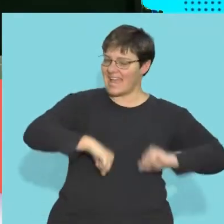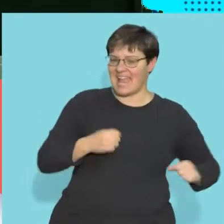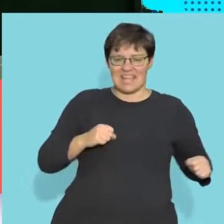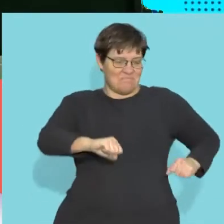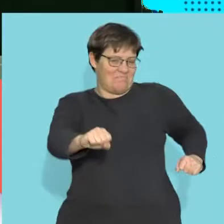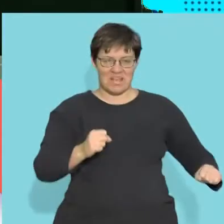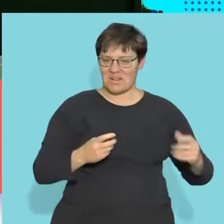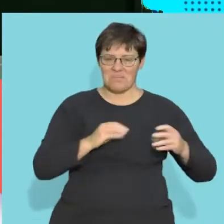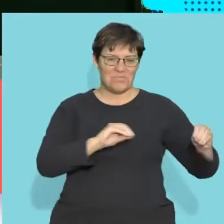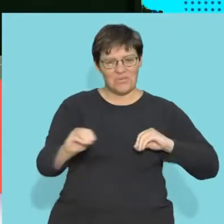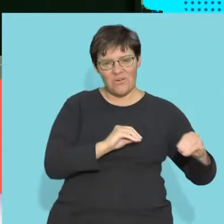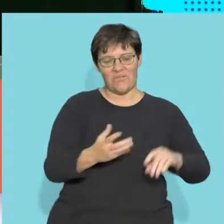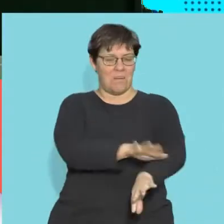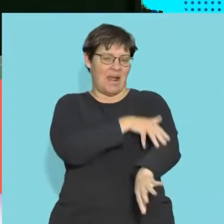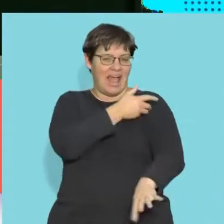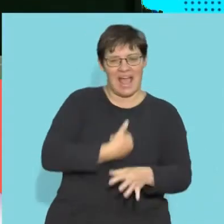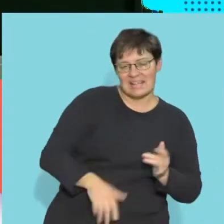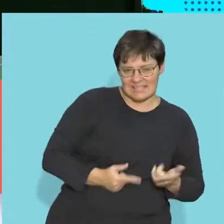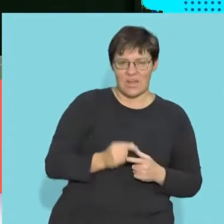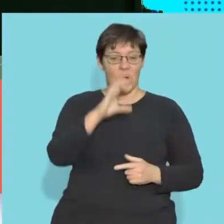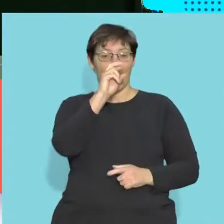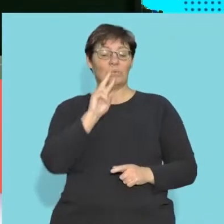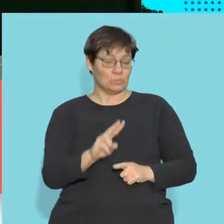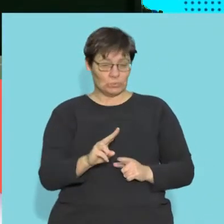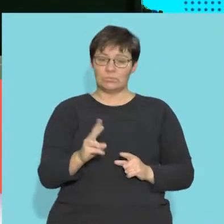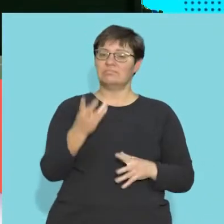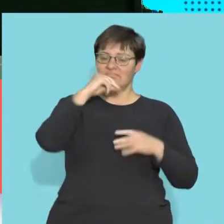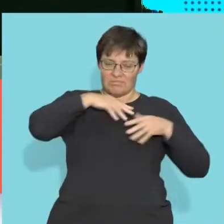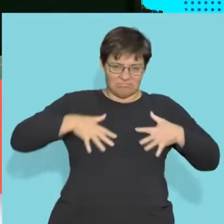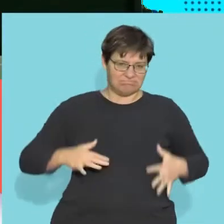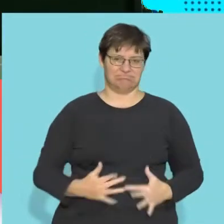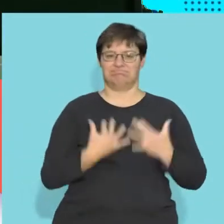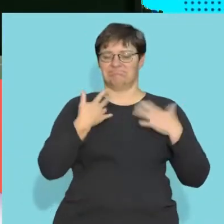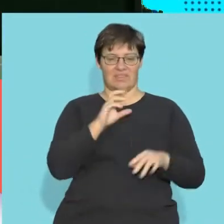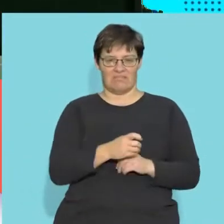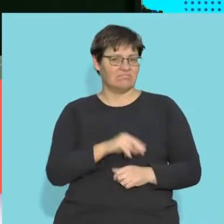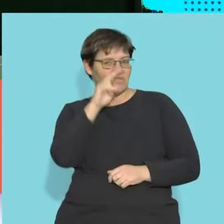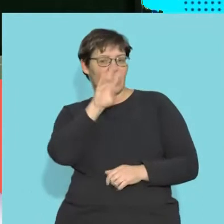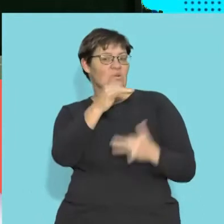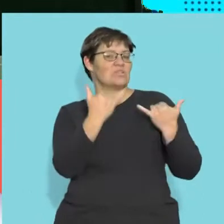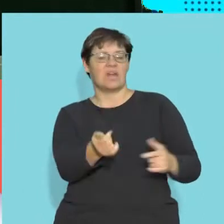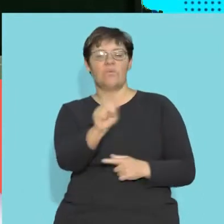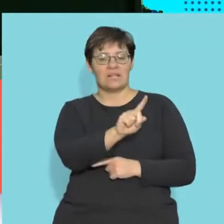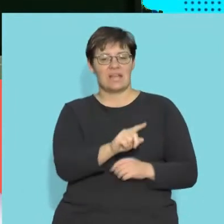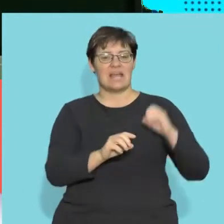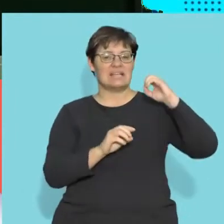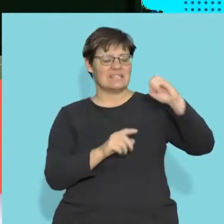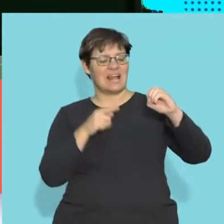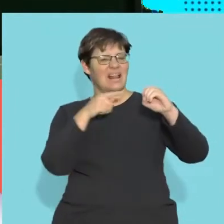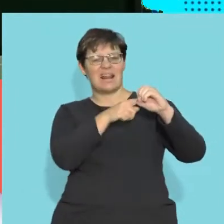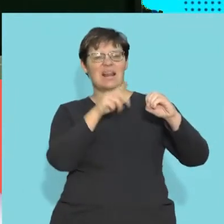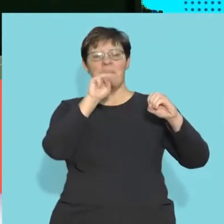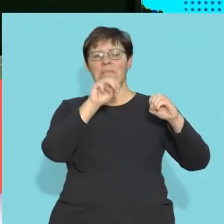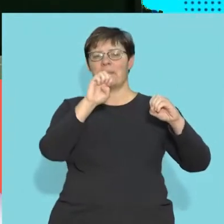get the muscles moving, get the blood flowing, and let the oxygen get through the body. What are we looking at today? We're looking at